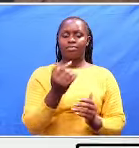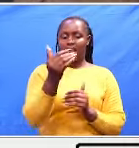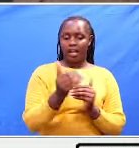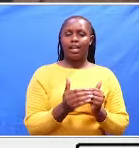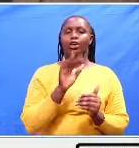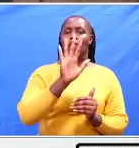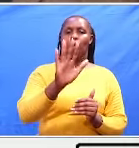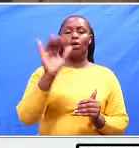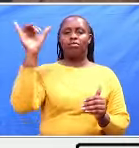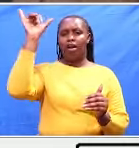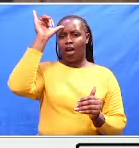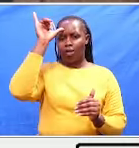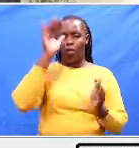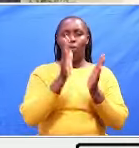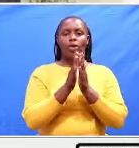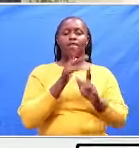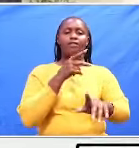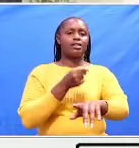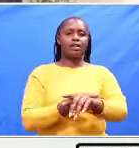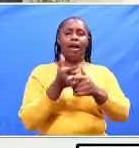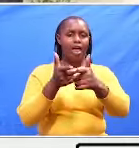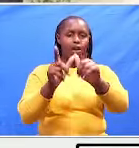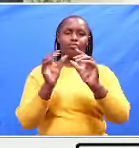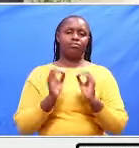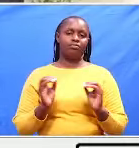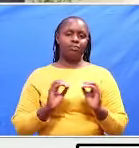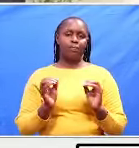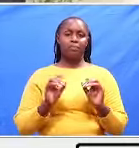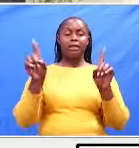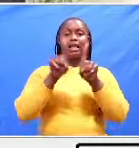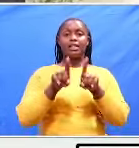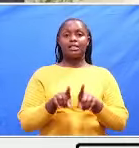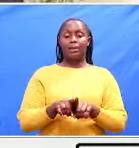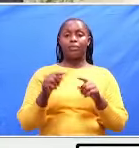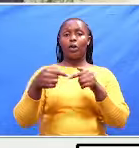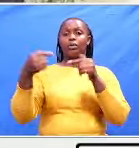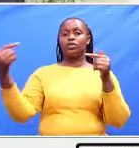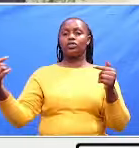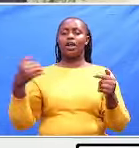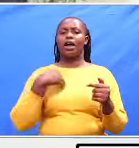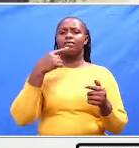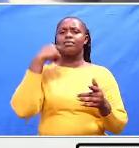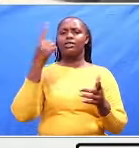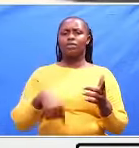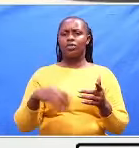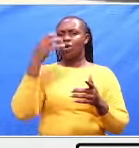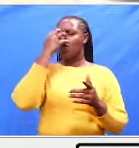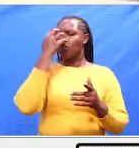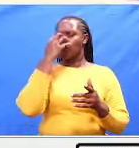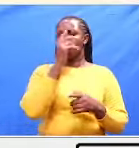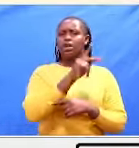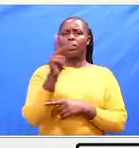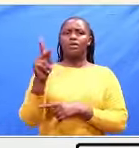cattle with these vaccines. On the same breath, the opposition has condemned President William Ruto's Kenya